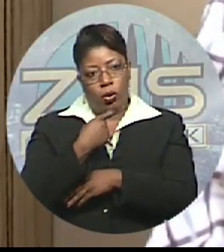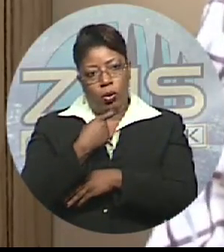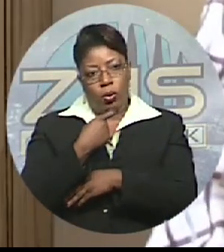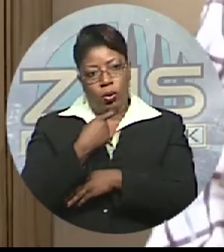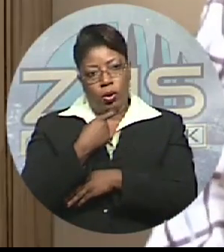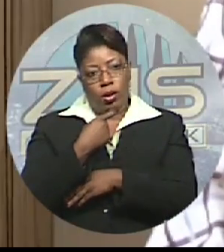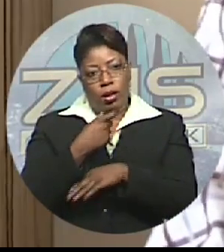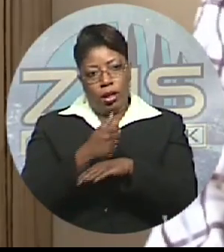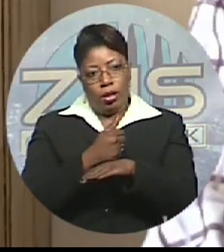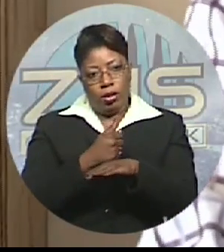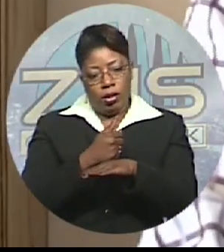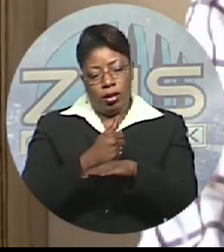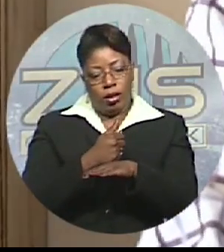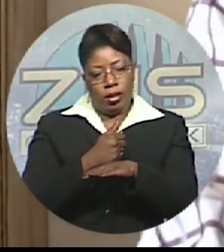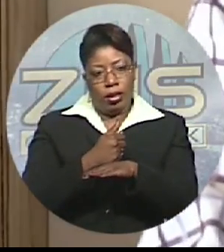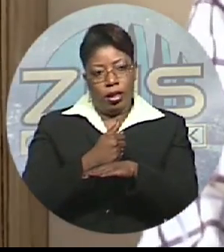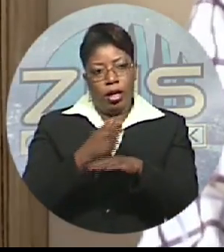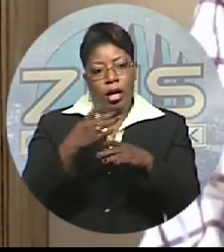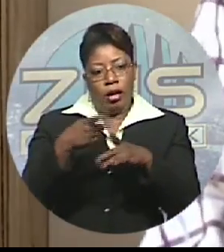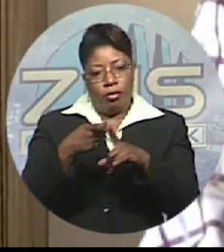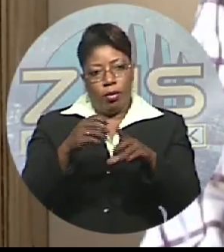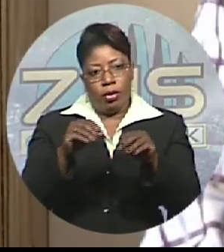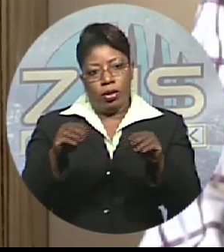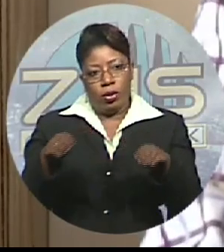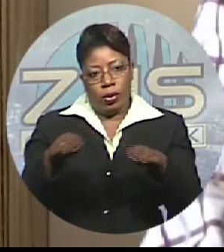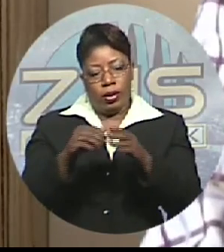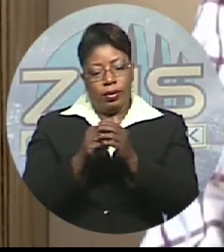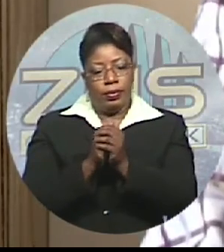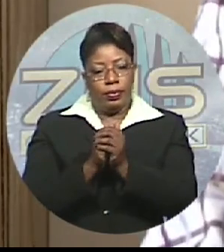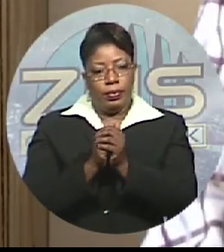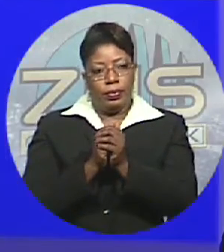who is Androsian and off the soil.